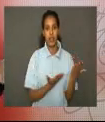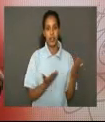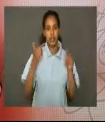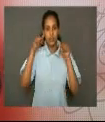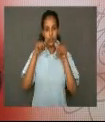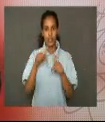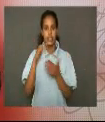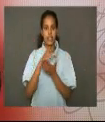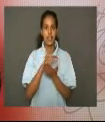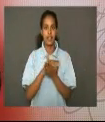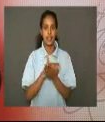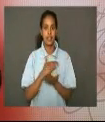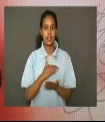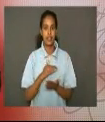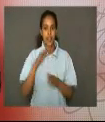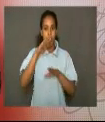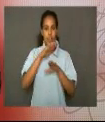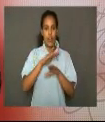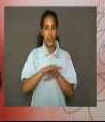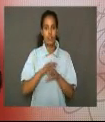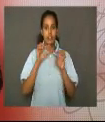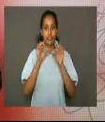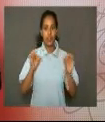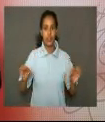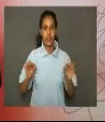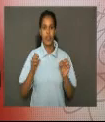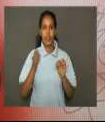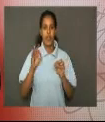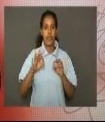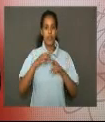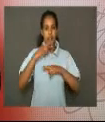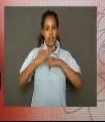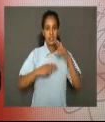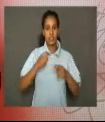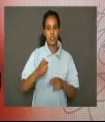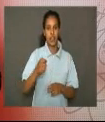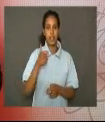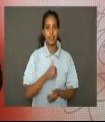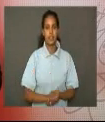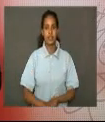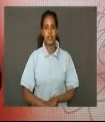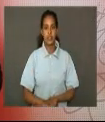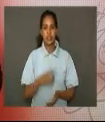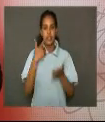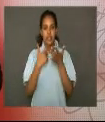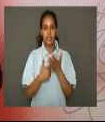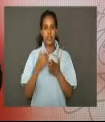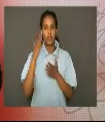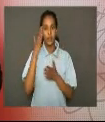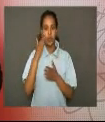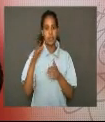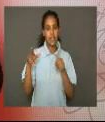Welcome to today's lesson on theories of reaction rates. This will be